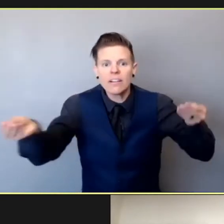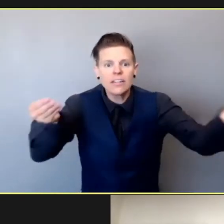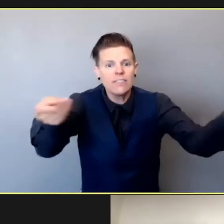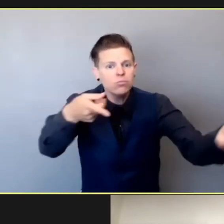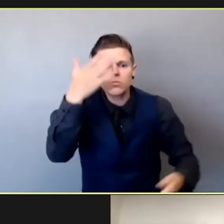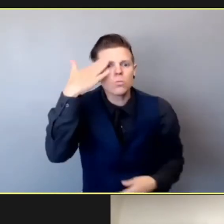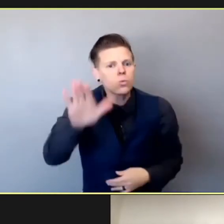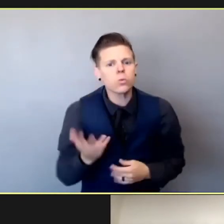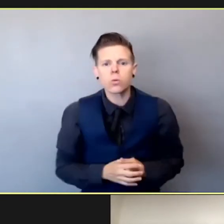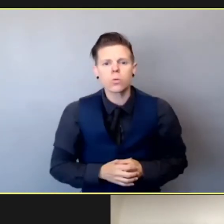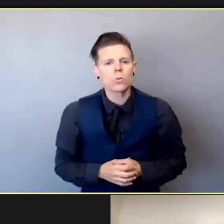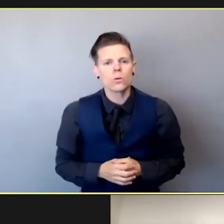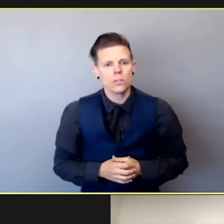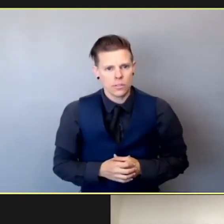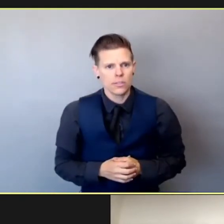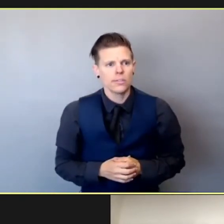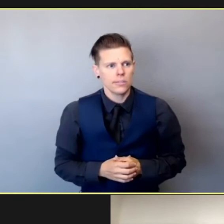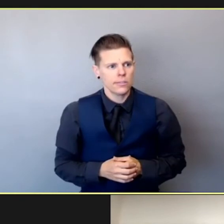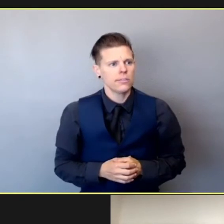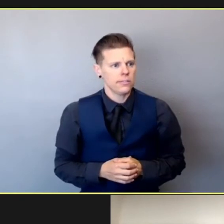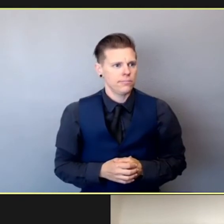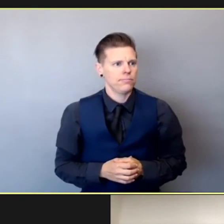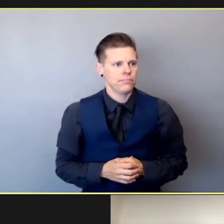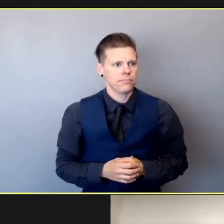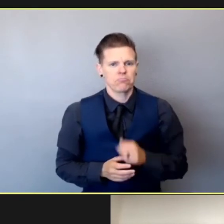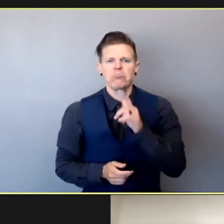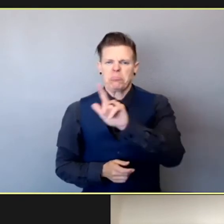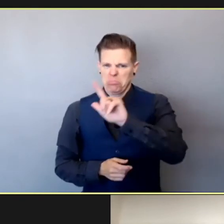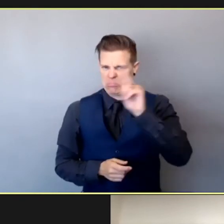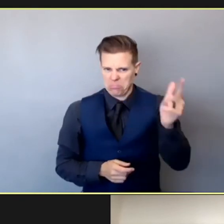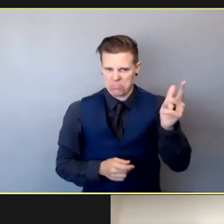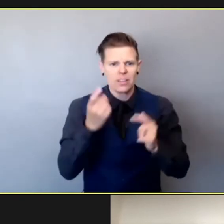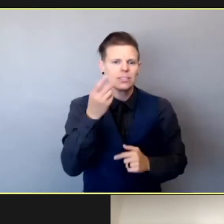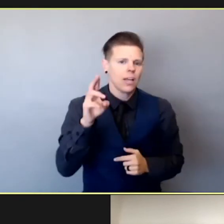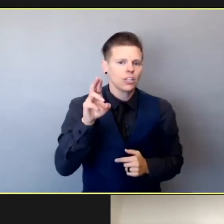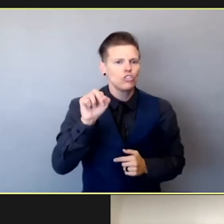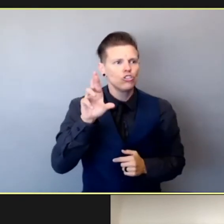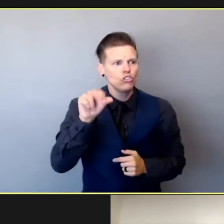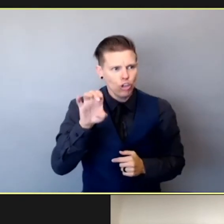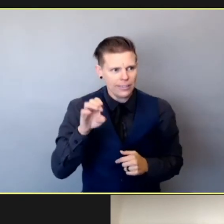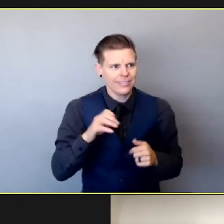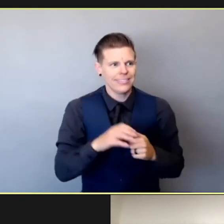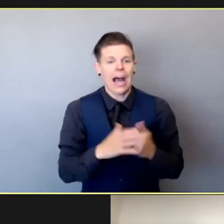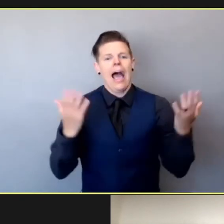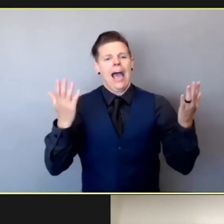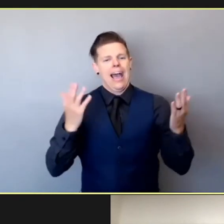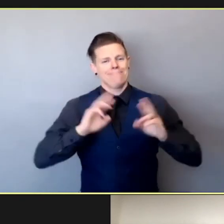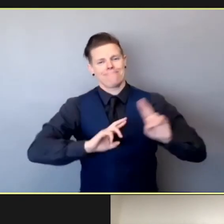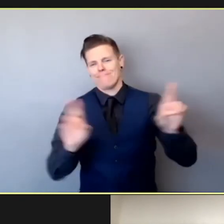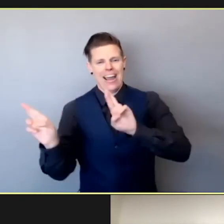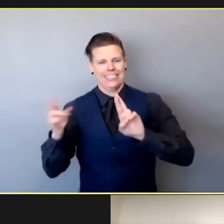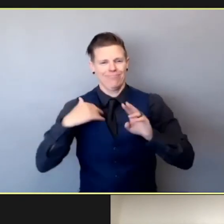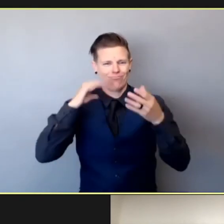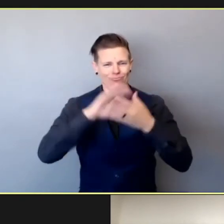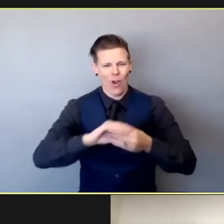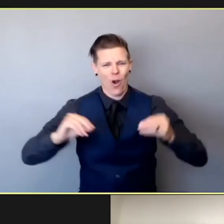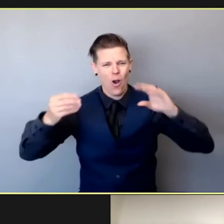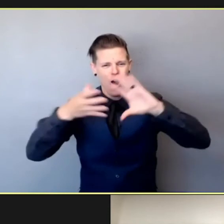puzzle. Yeah, thanks, Laura. And I want to share the story because it's really moved me, and as a